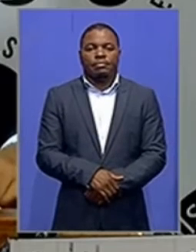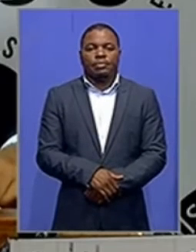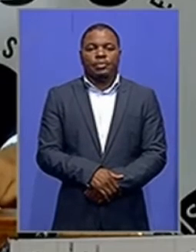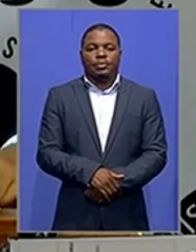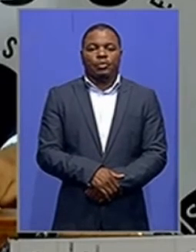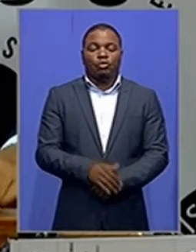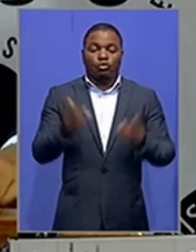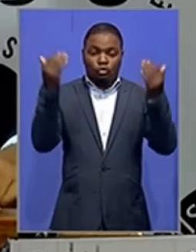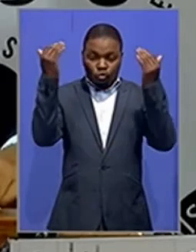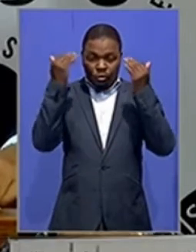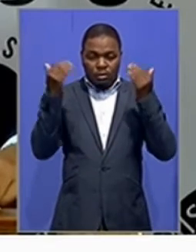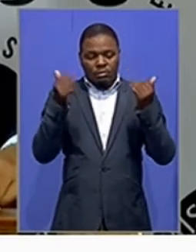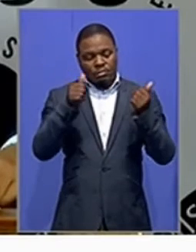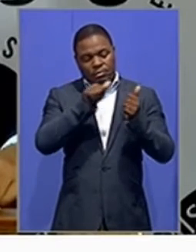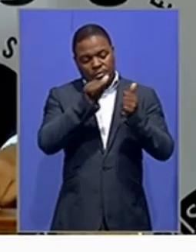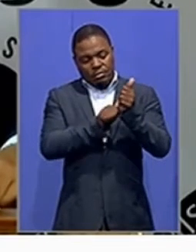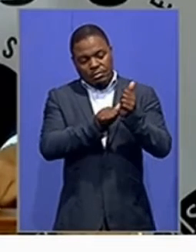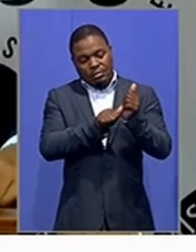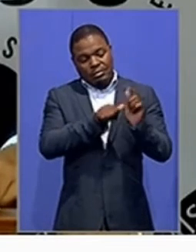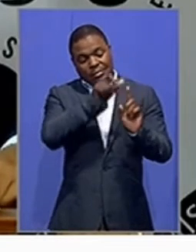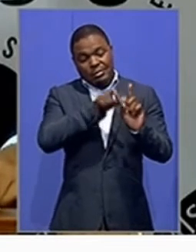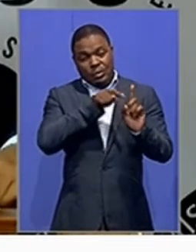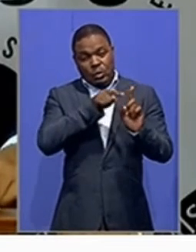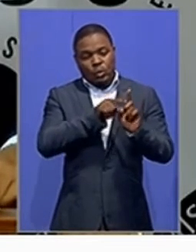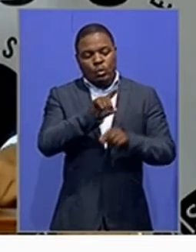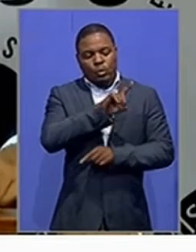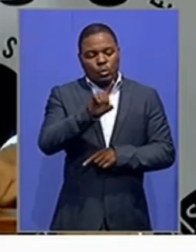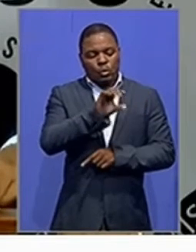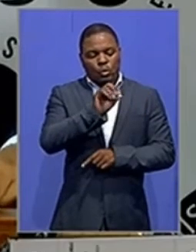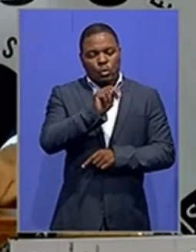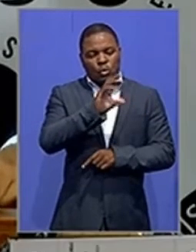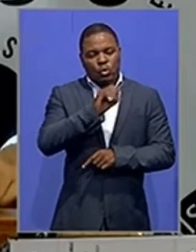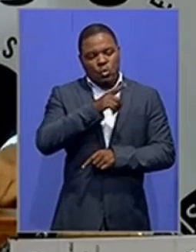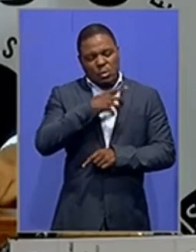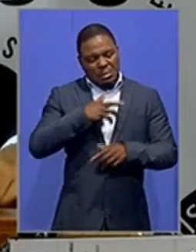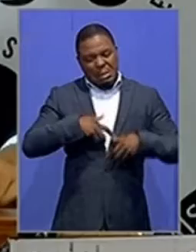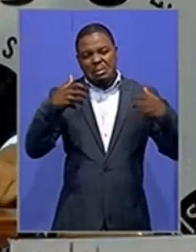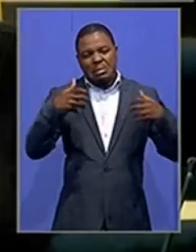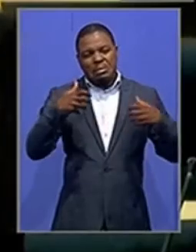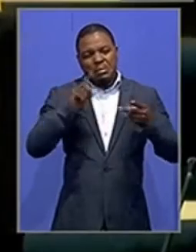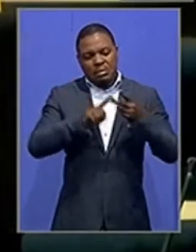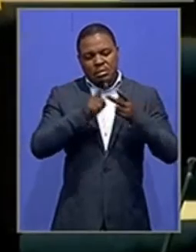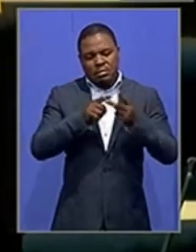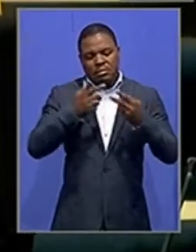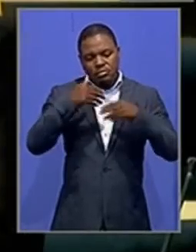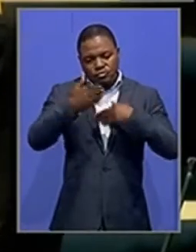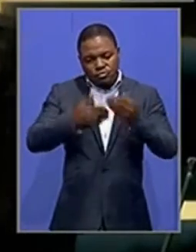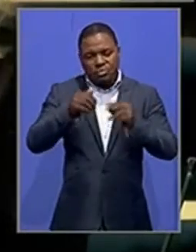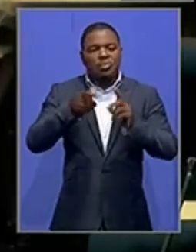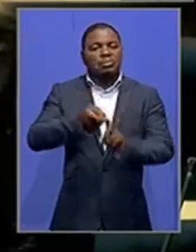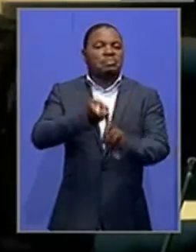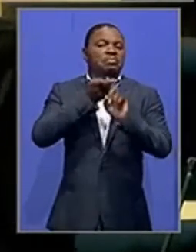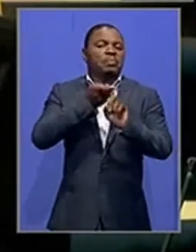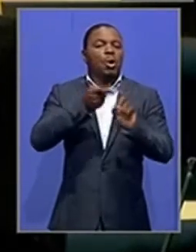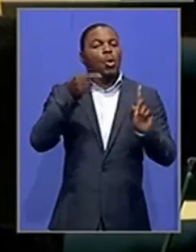Motlatsa moatlhodi mogolo Raymond Zondo yo neng a bonana a tenegile o ne a patelesa gagwe mme sa ditshweetso tsa khomišene. Moatlhodi Zondo o ne